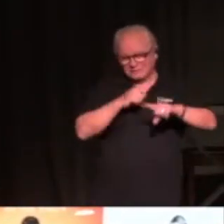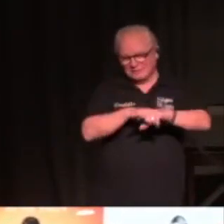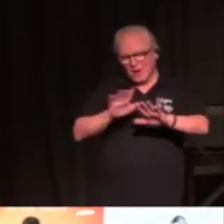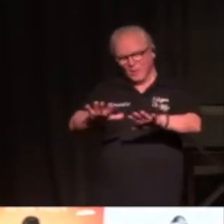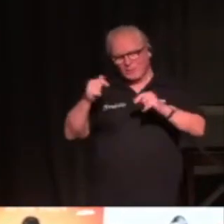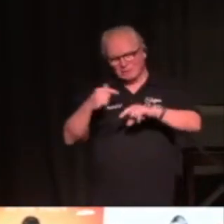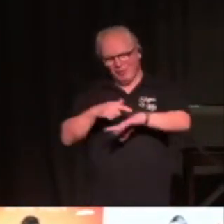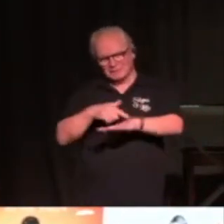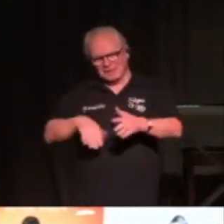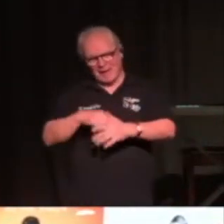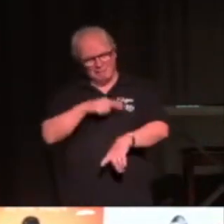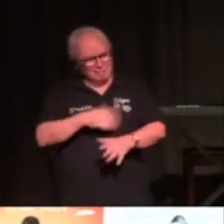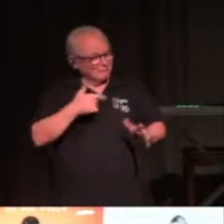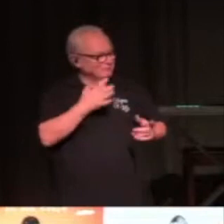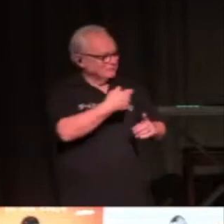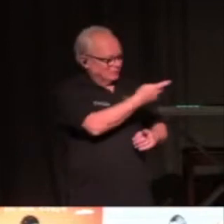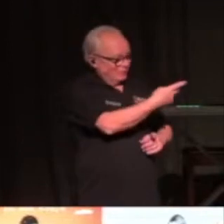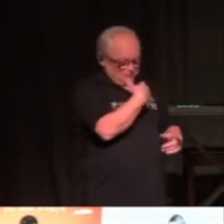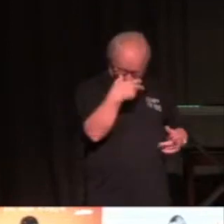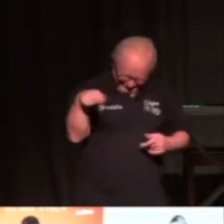We had a wonderful time. Wonderful time.